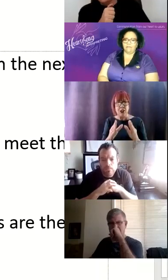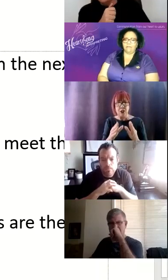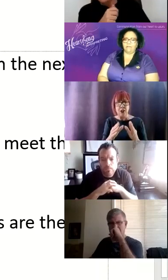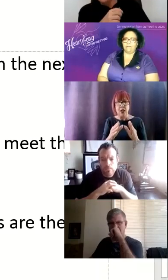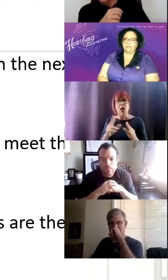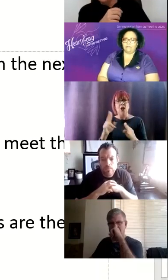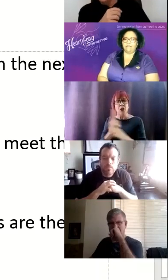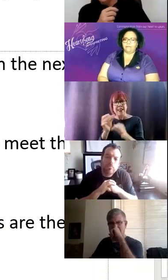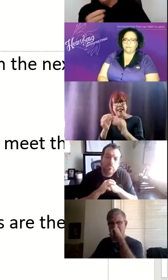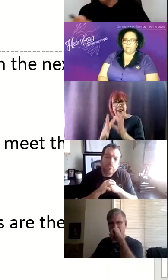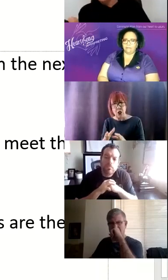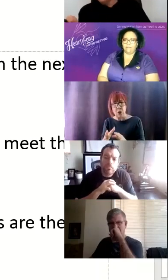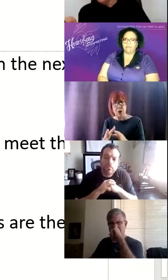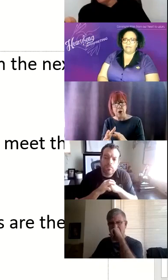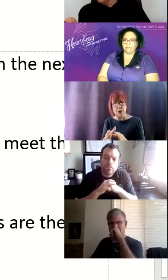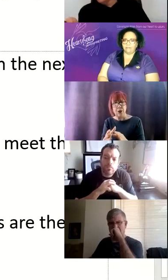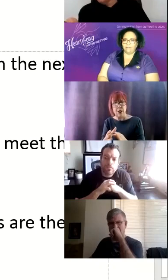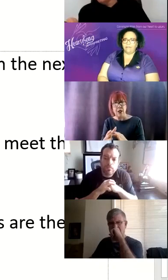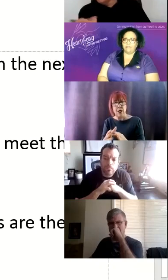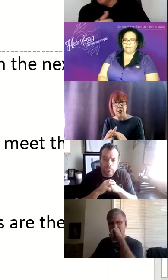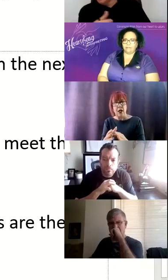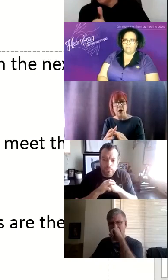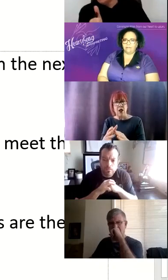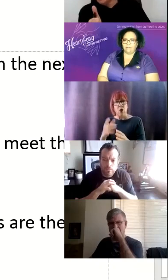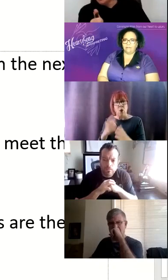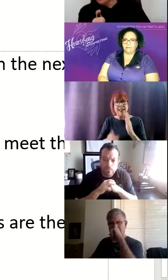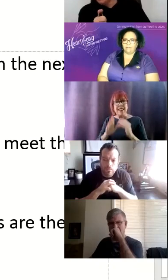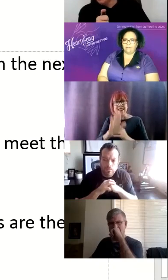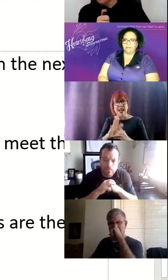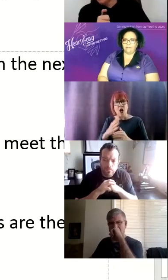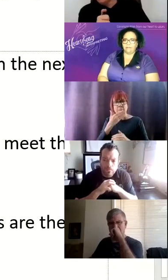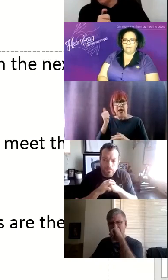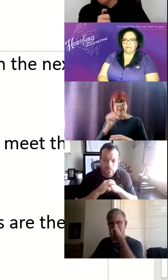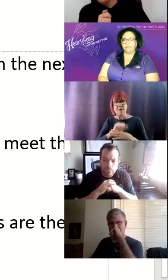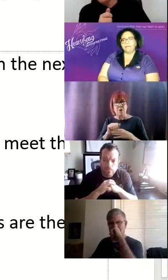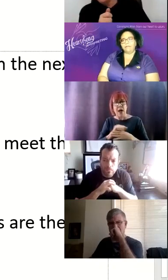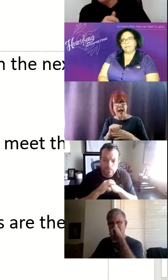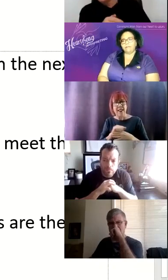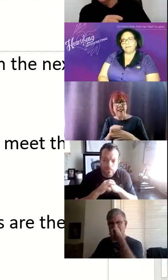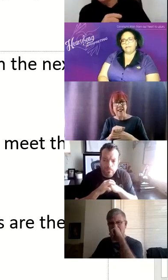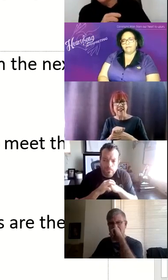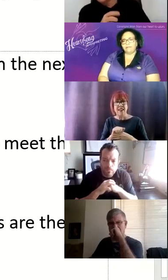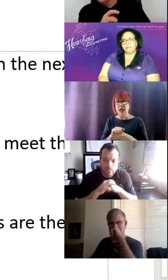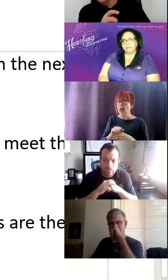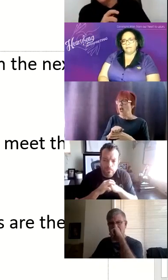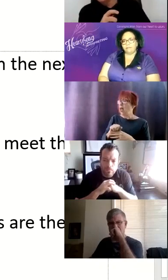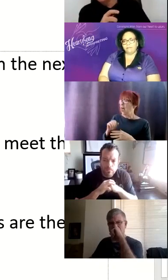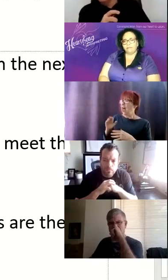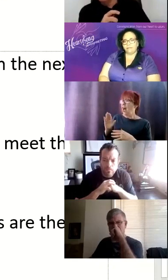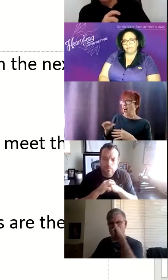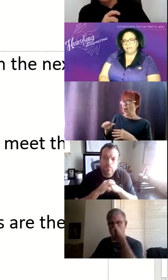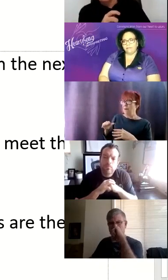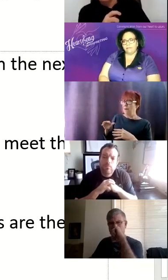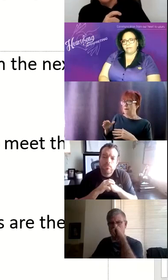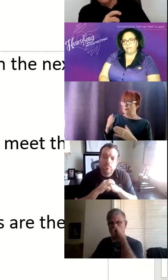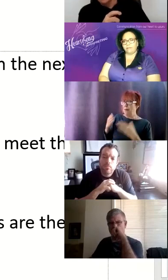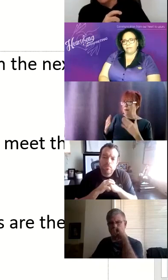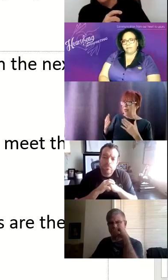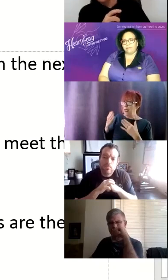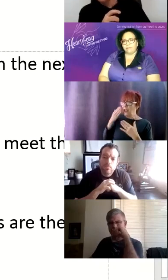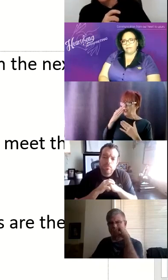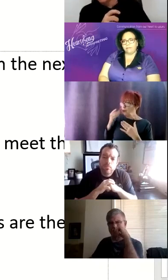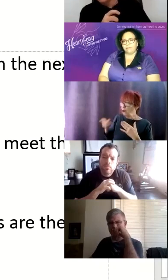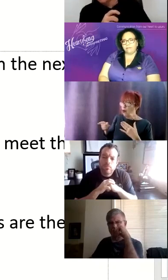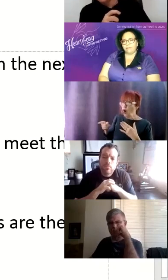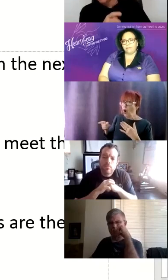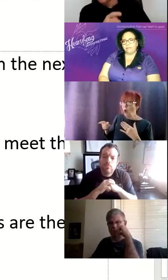well. And Joanne, I'm going to tap into that. You might already be aware that our district's really, I'm not sure what the exact title